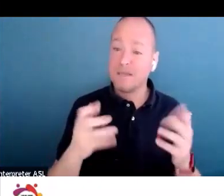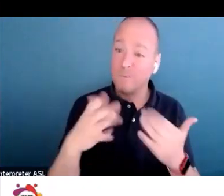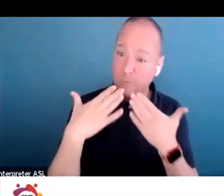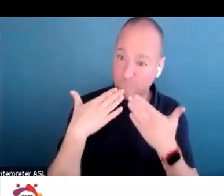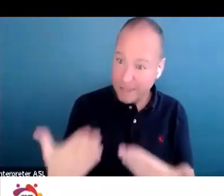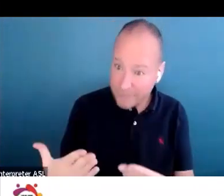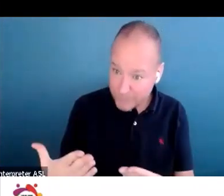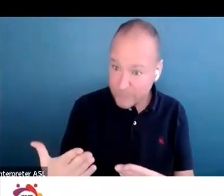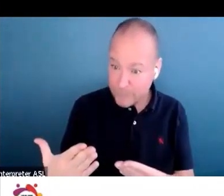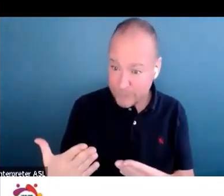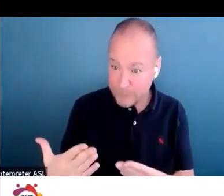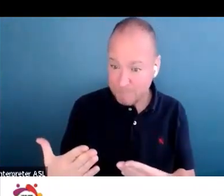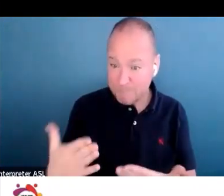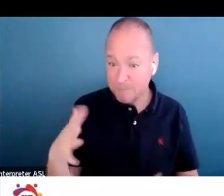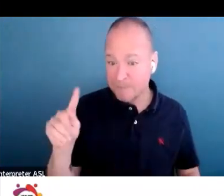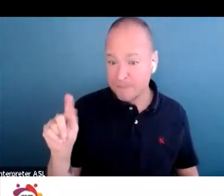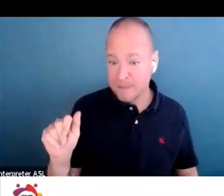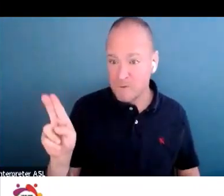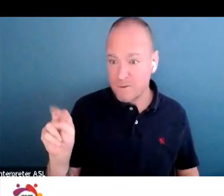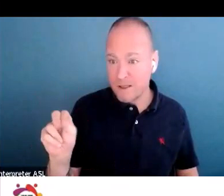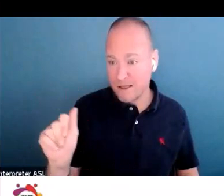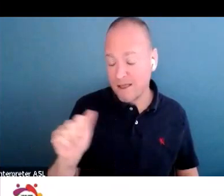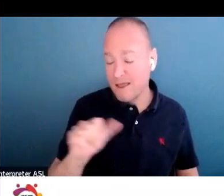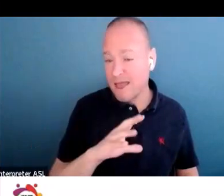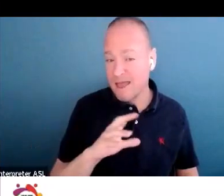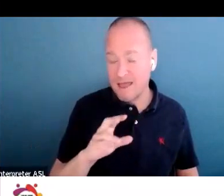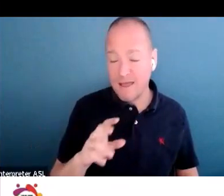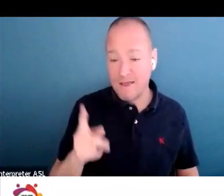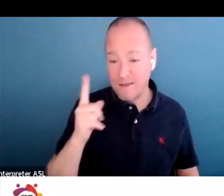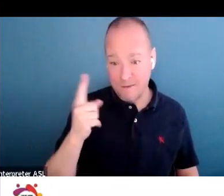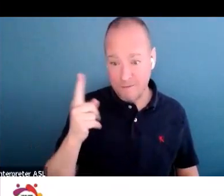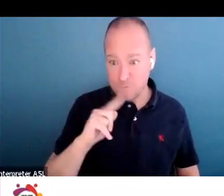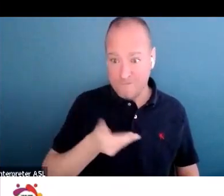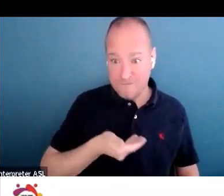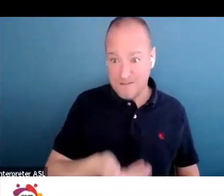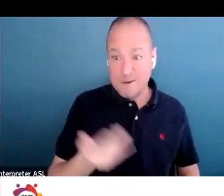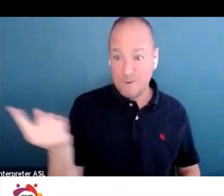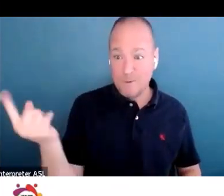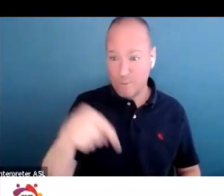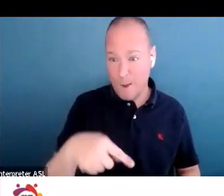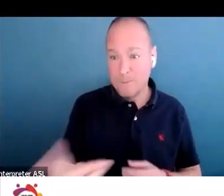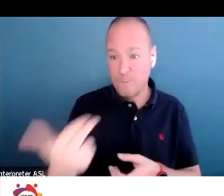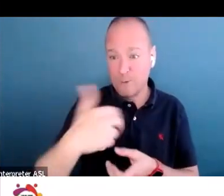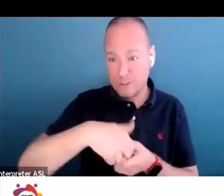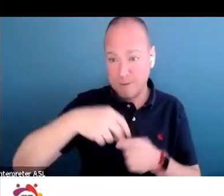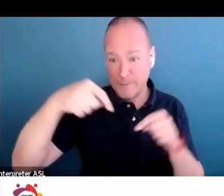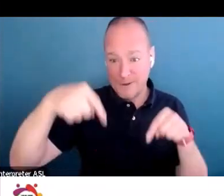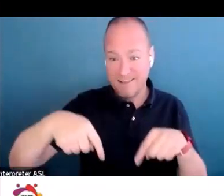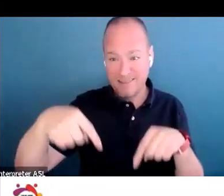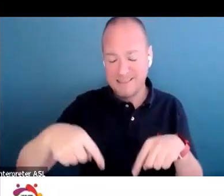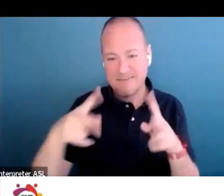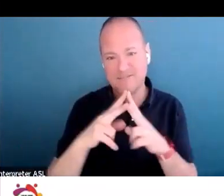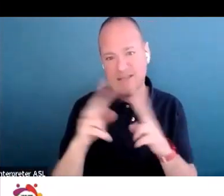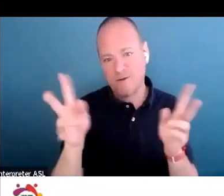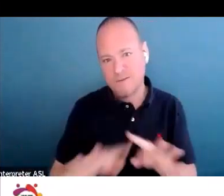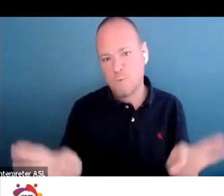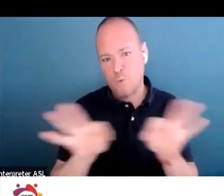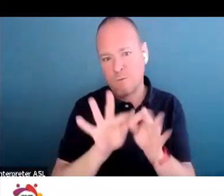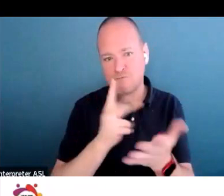you, Tana, and for inviting me to participate in this very important